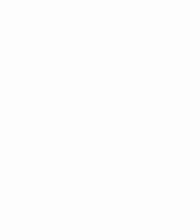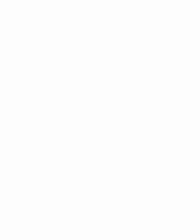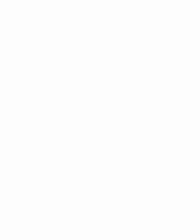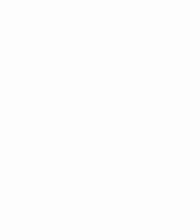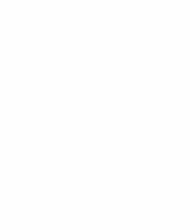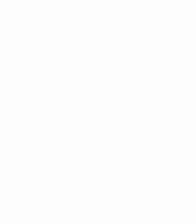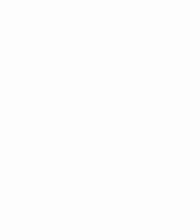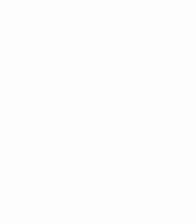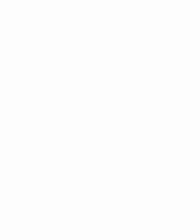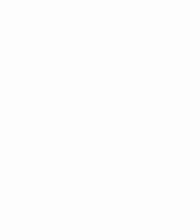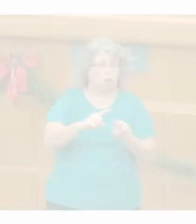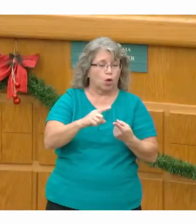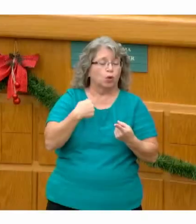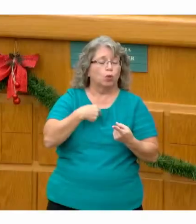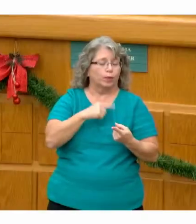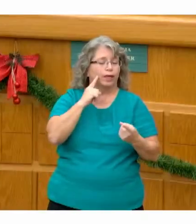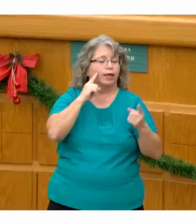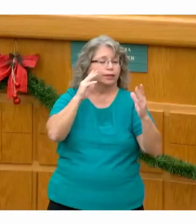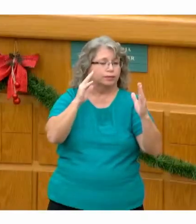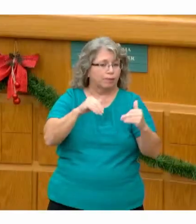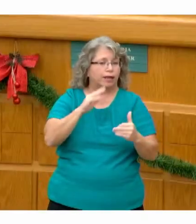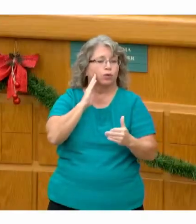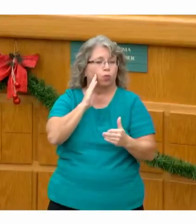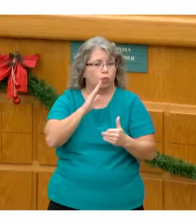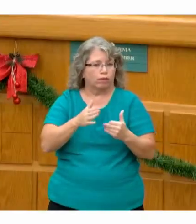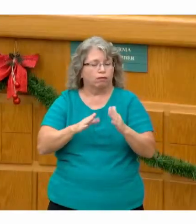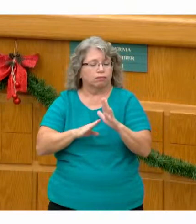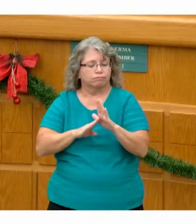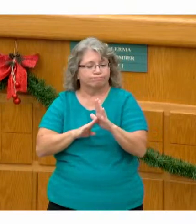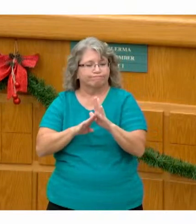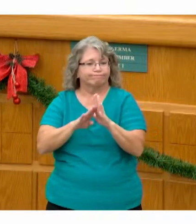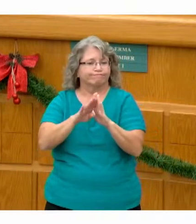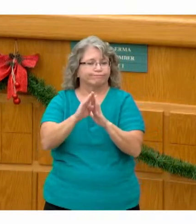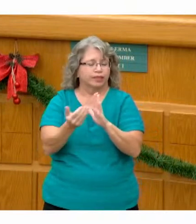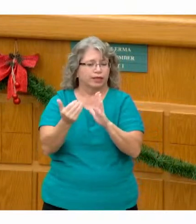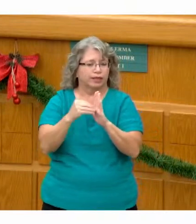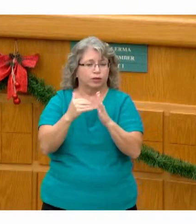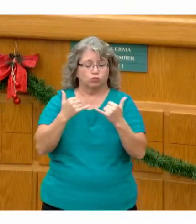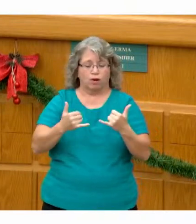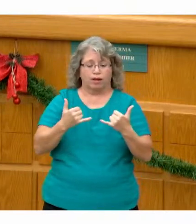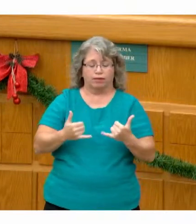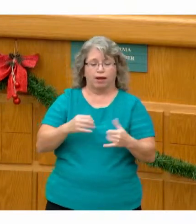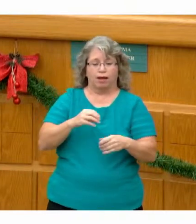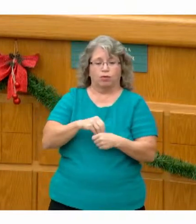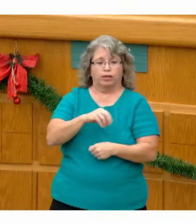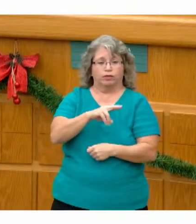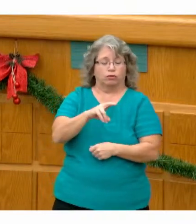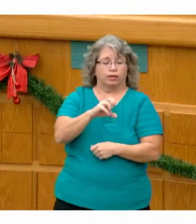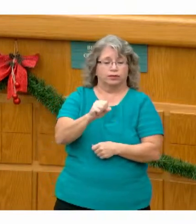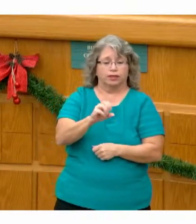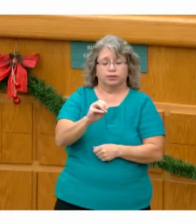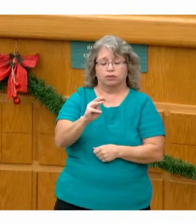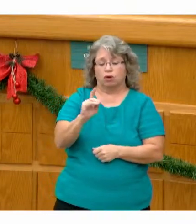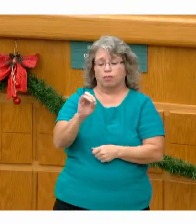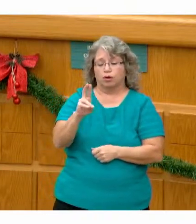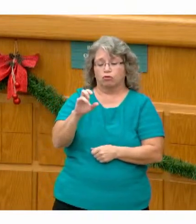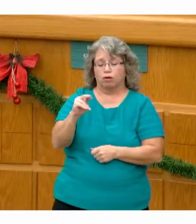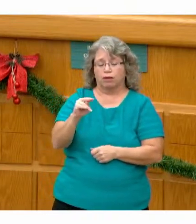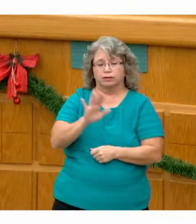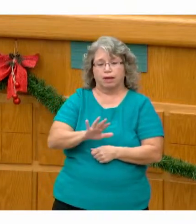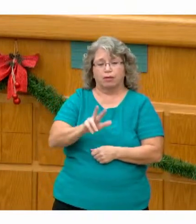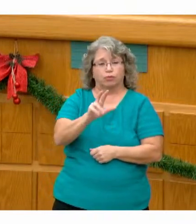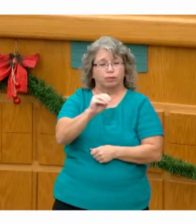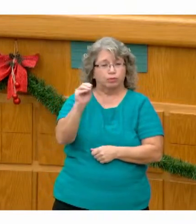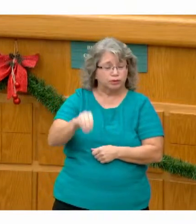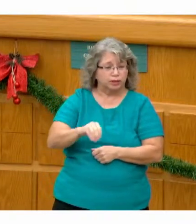up. Right now in Texas and the southern United States, Omicron is about 3% of all cases, and a large wave is projected